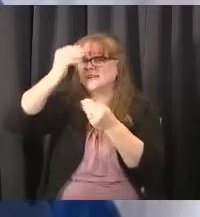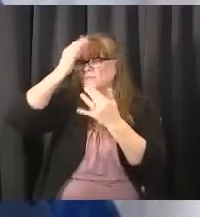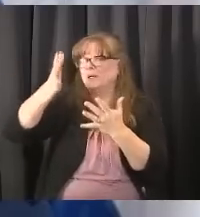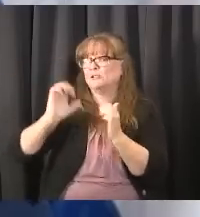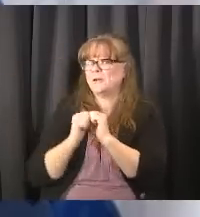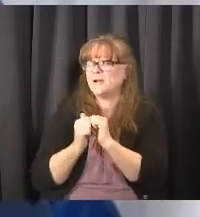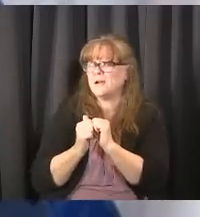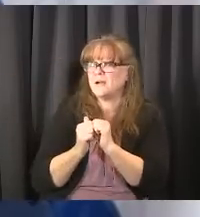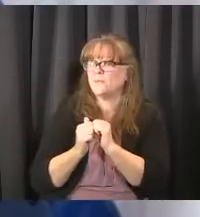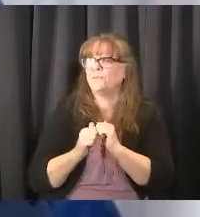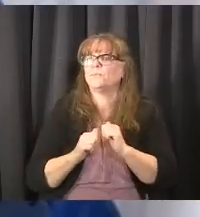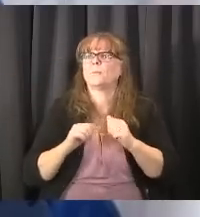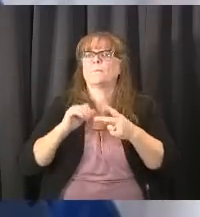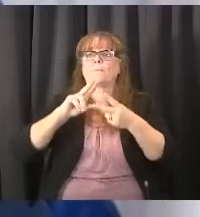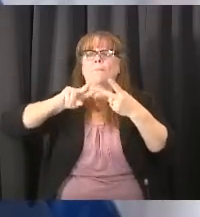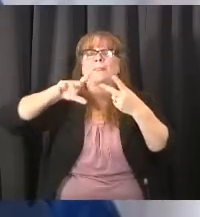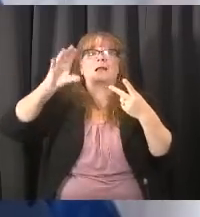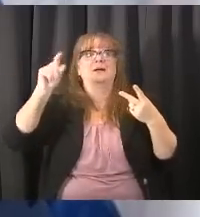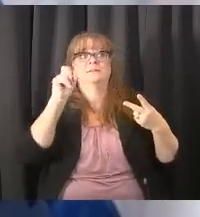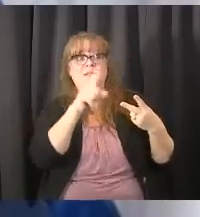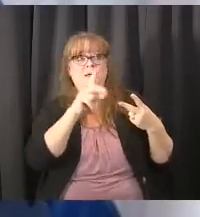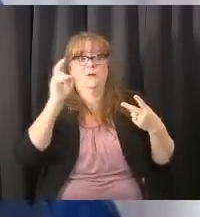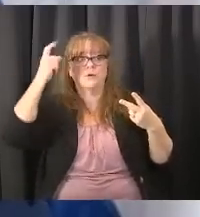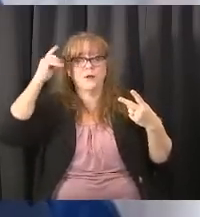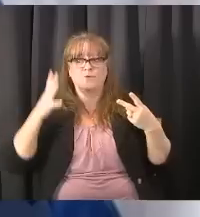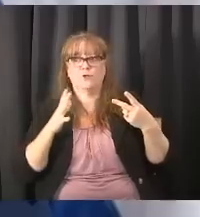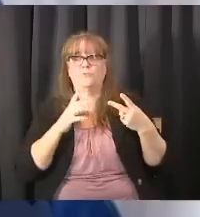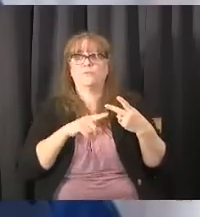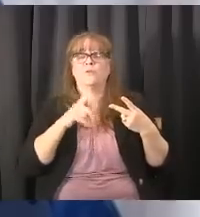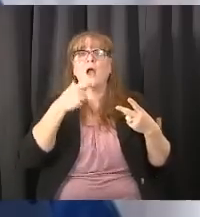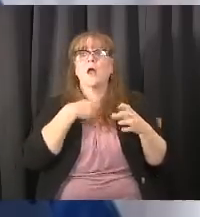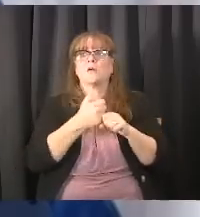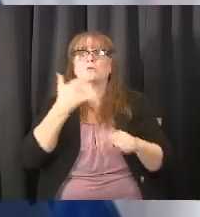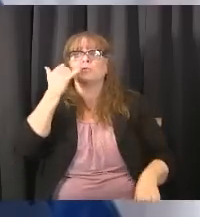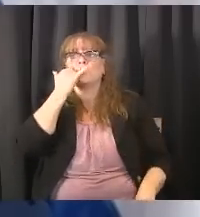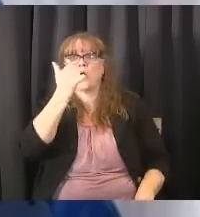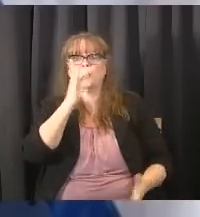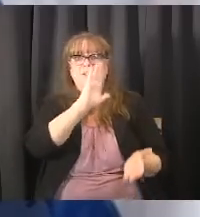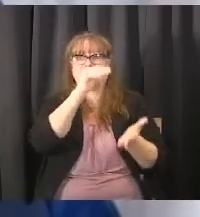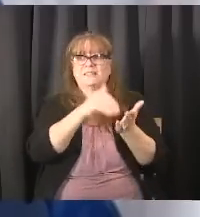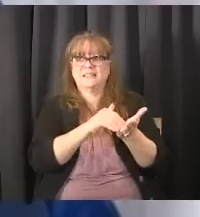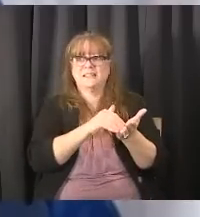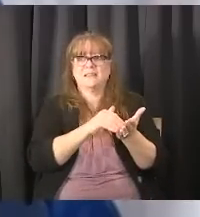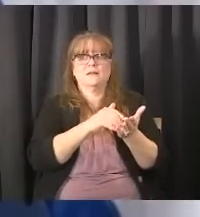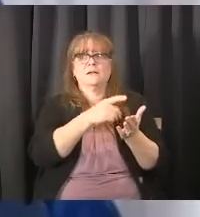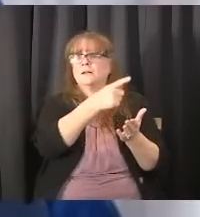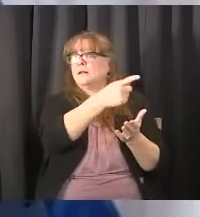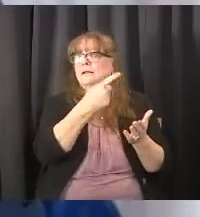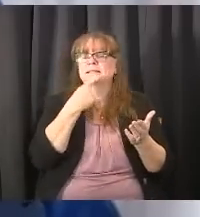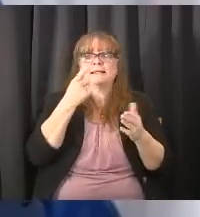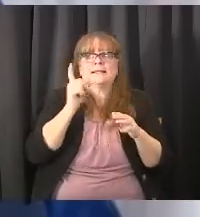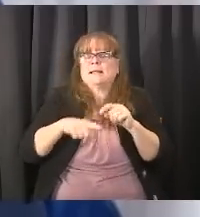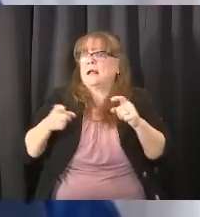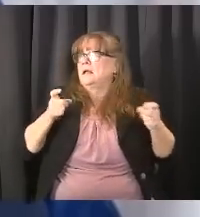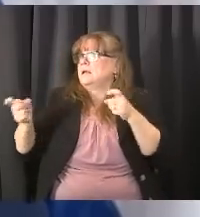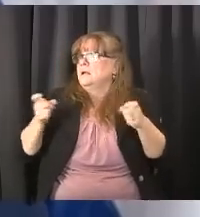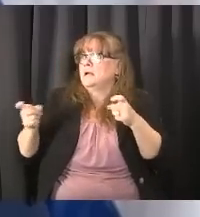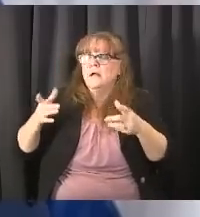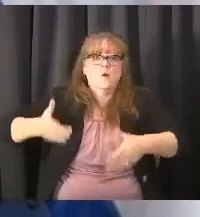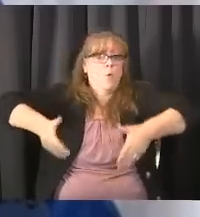center. Salud even said they can't handle the number of calls they're getting into their clinics. So is there a plan for a call line at the state level to